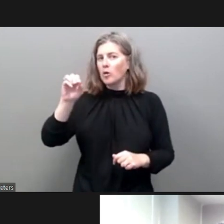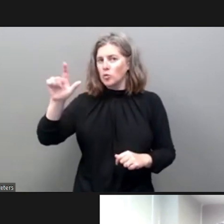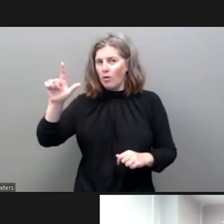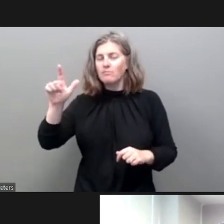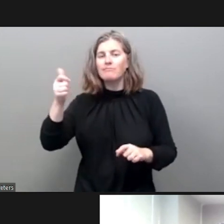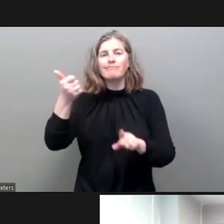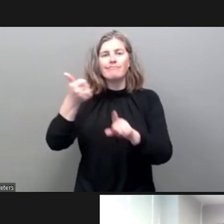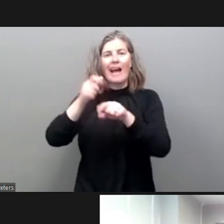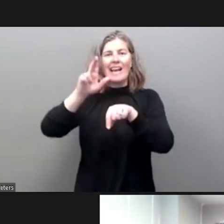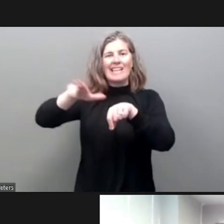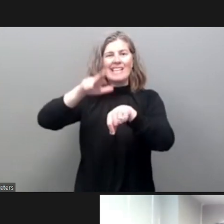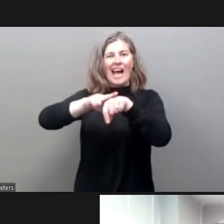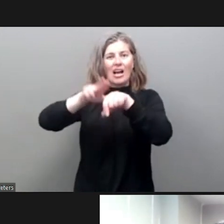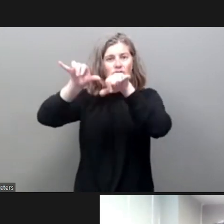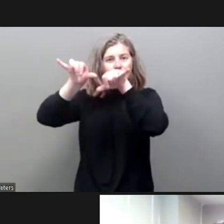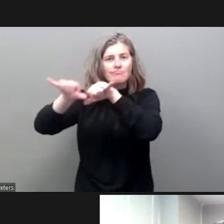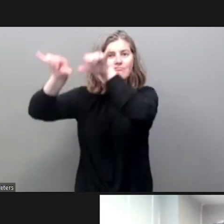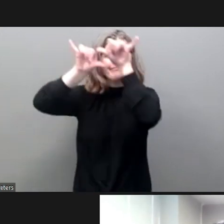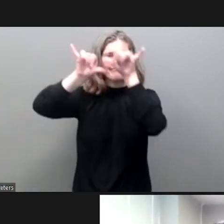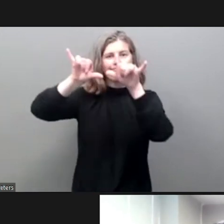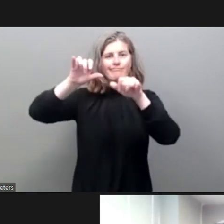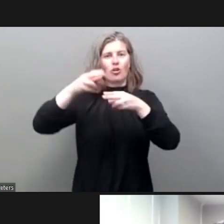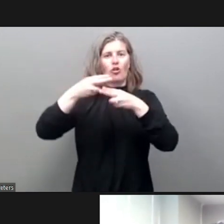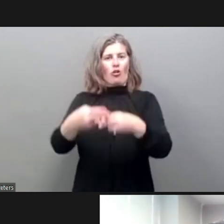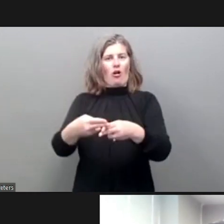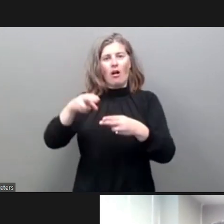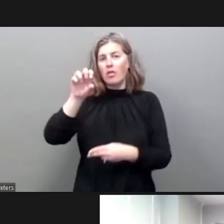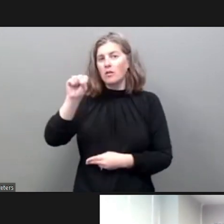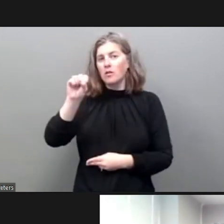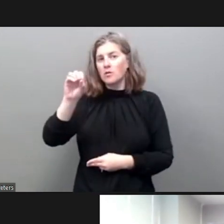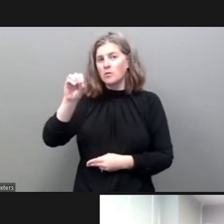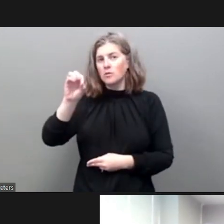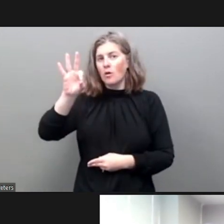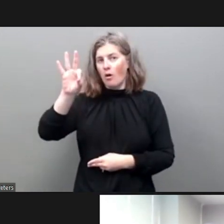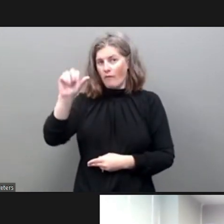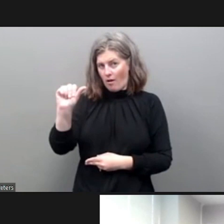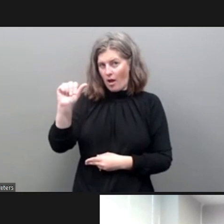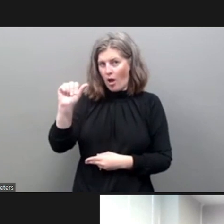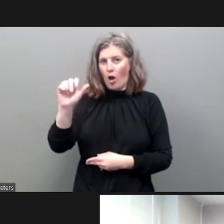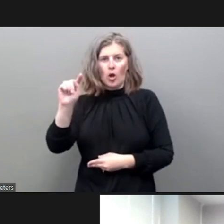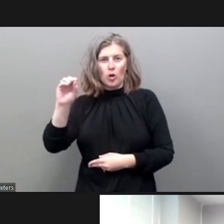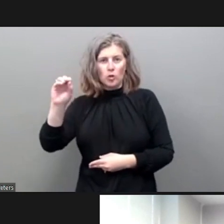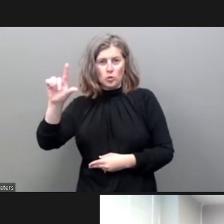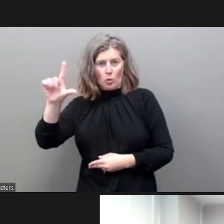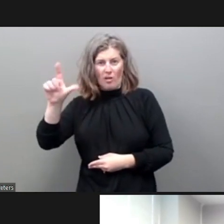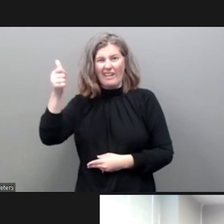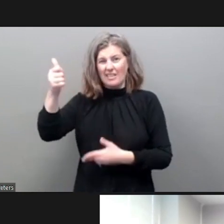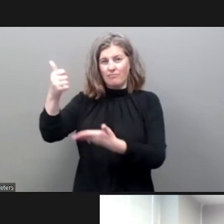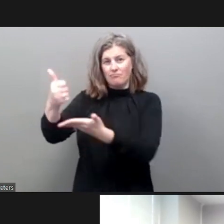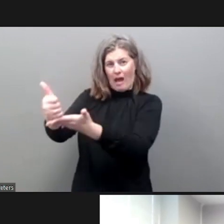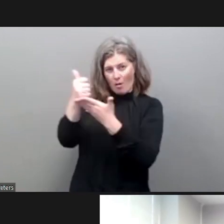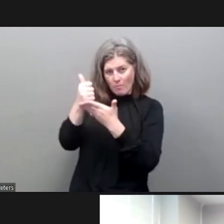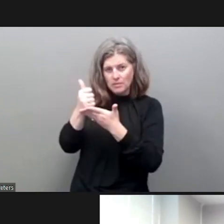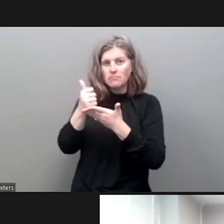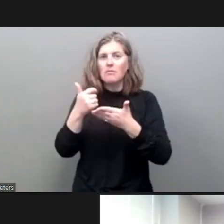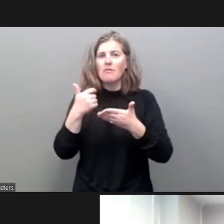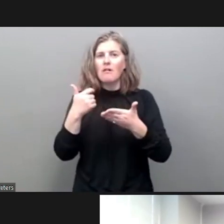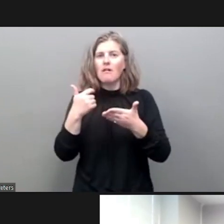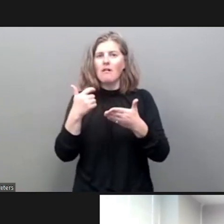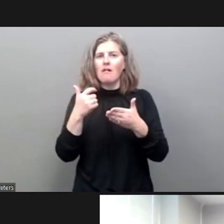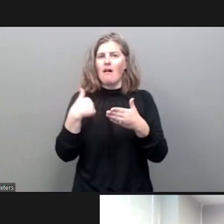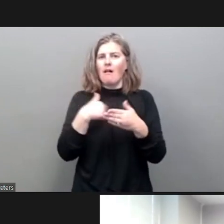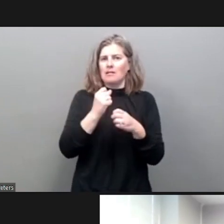nationally standardized called the SOFA tool, SOFA. And it allows us to